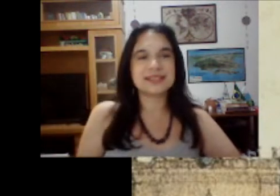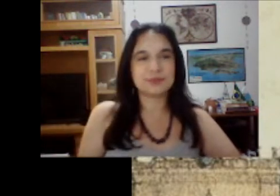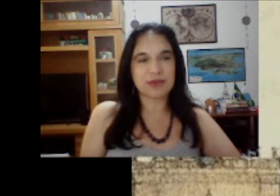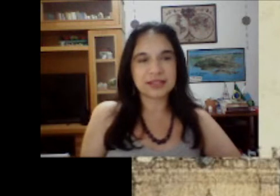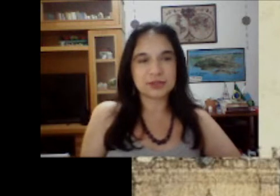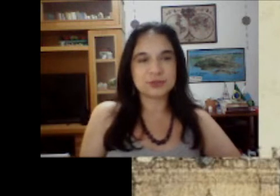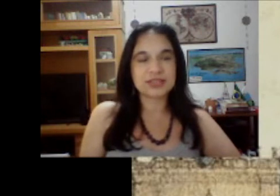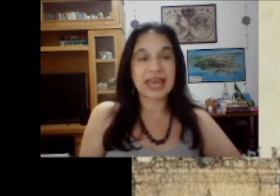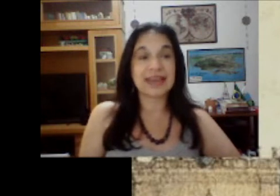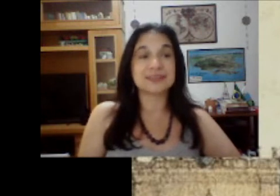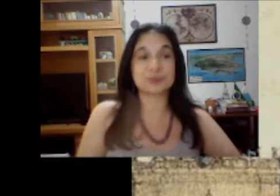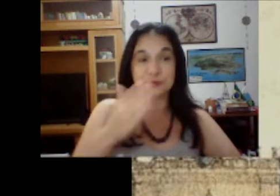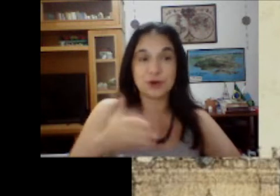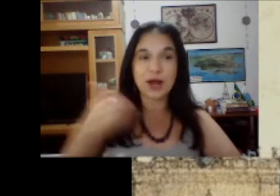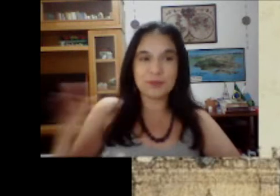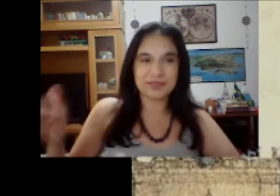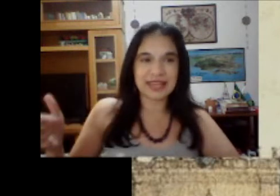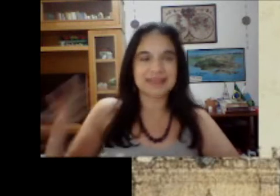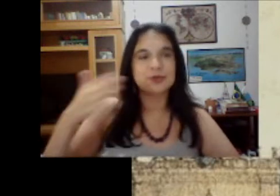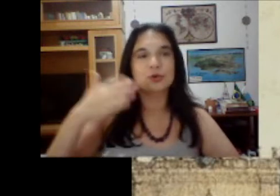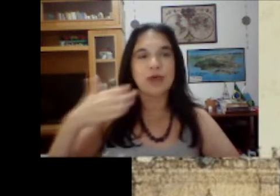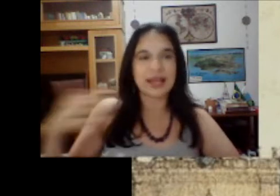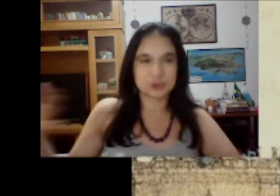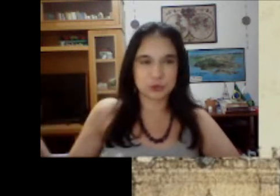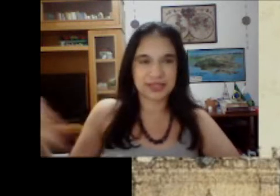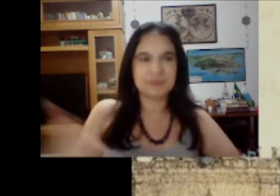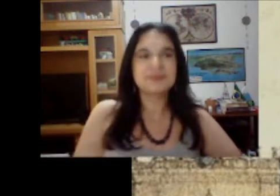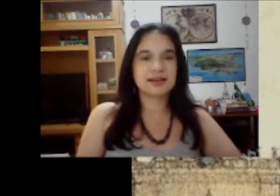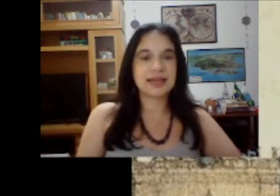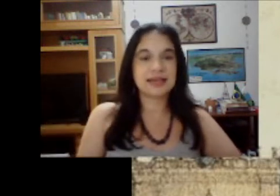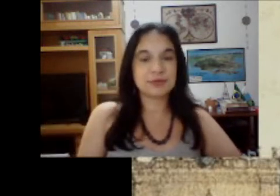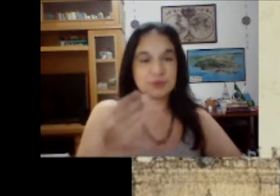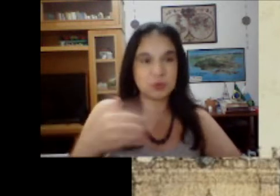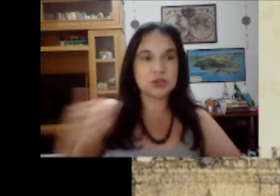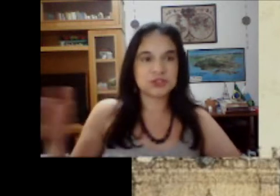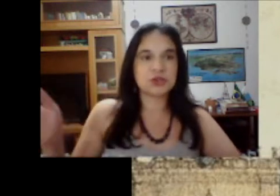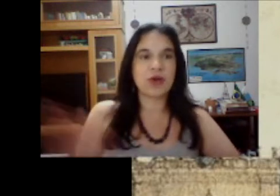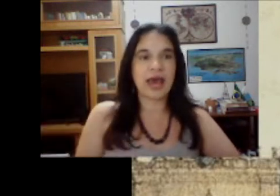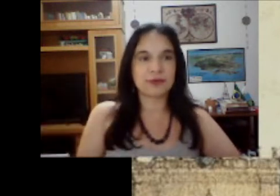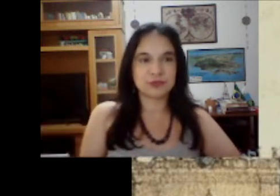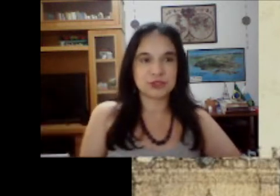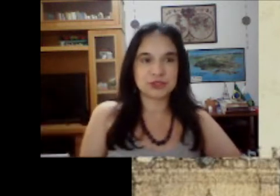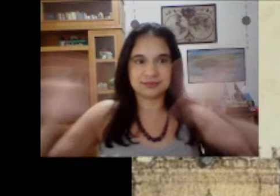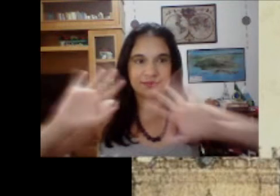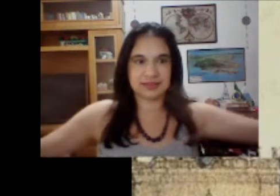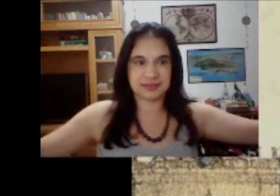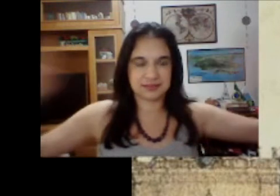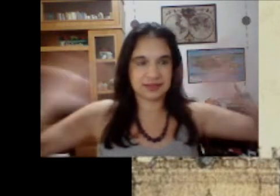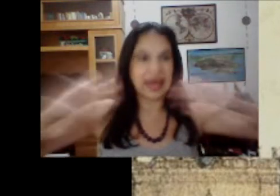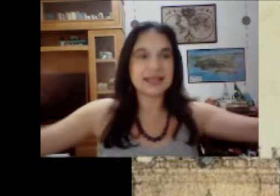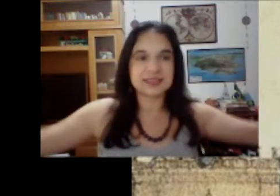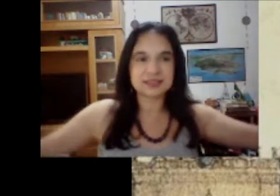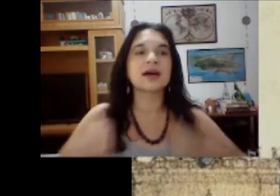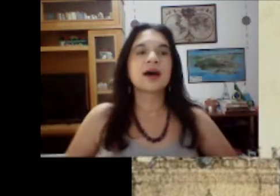greatly devalued. And from then, gradually, and even more so after this exodus of